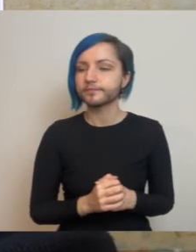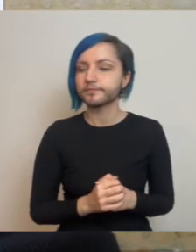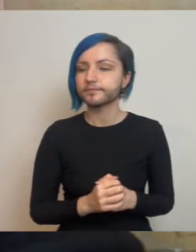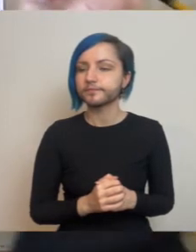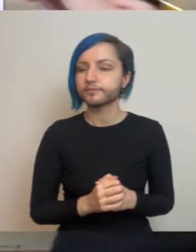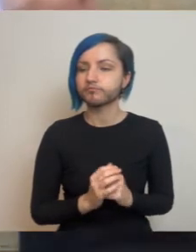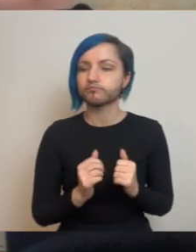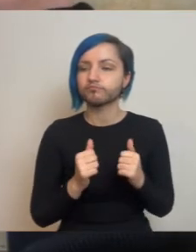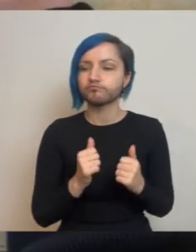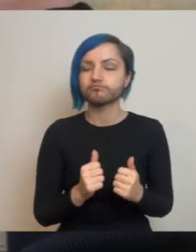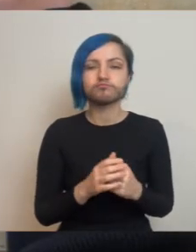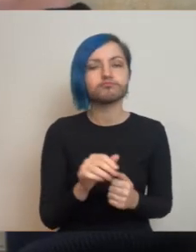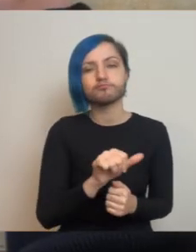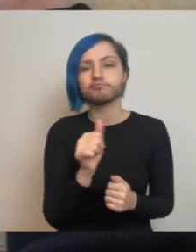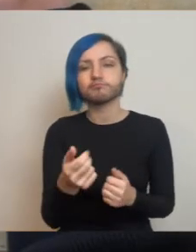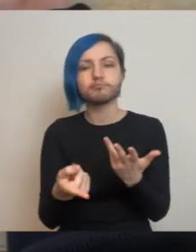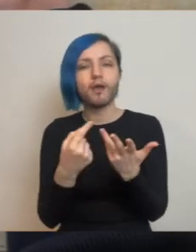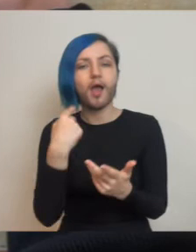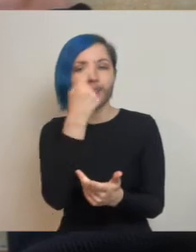Okay, and I'll do this face as well.